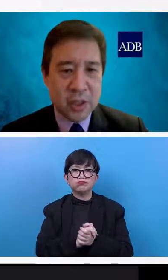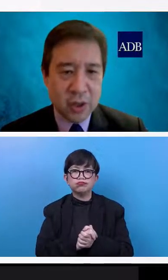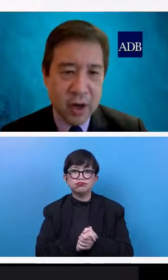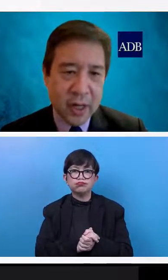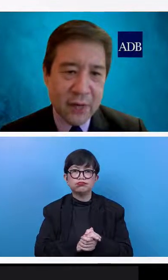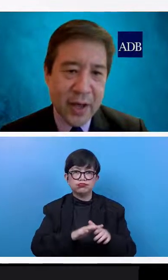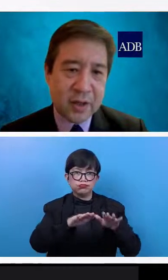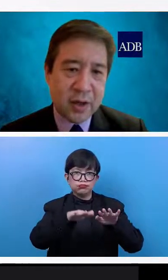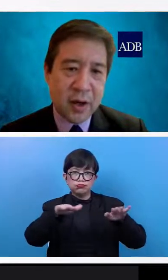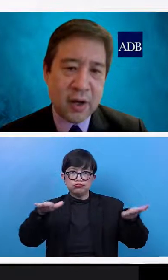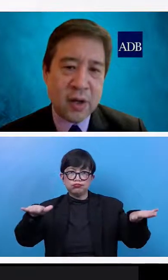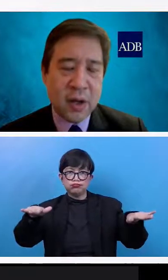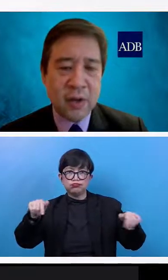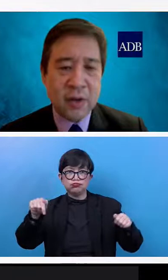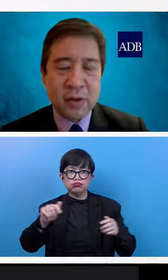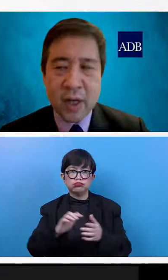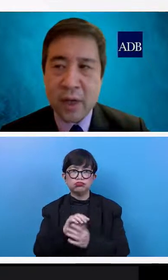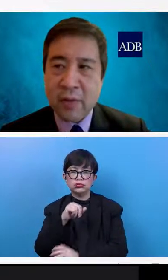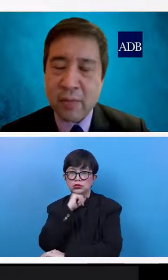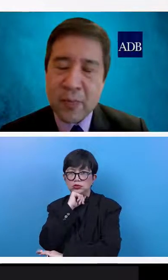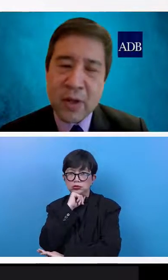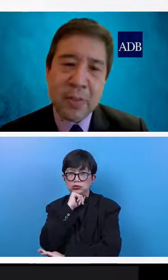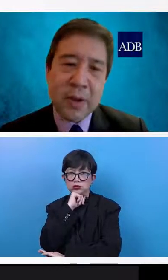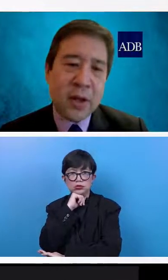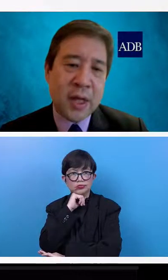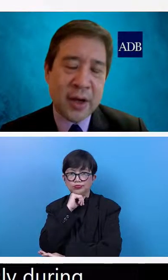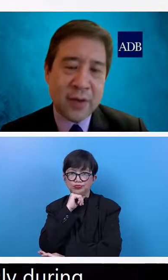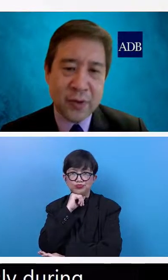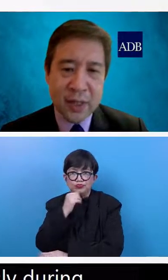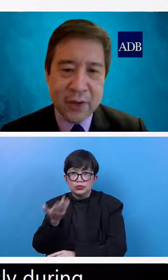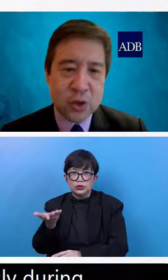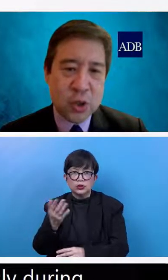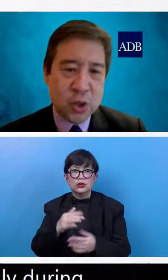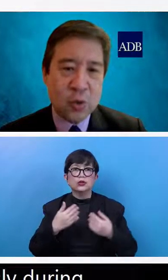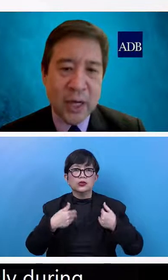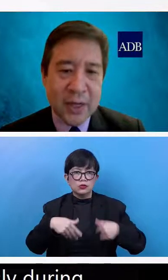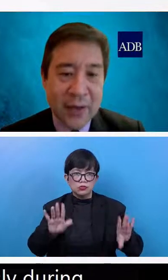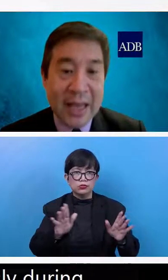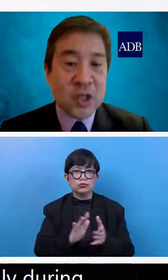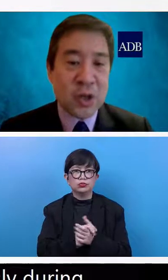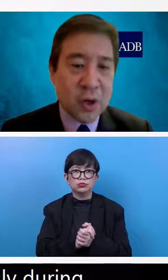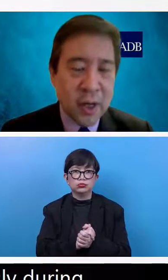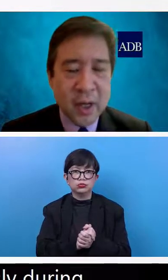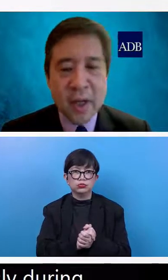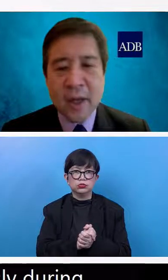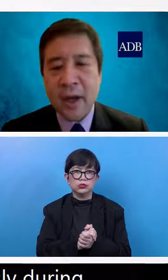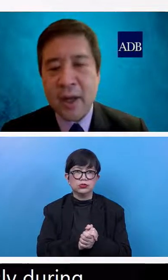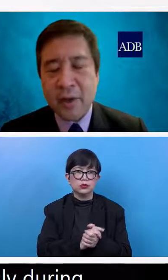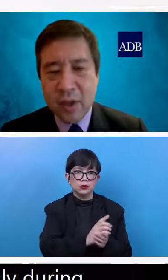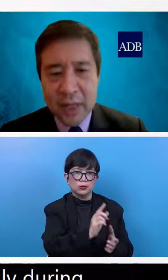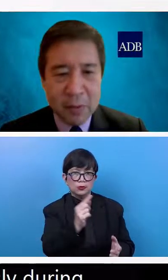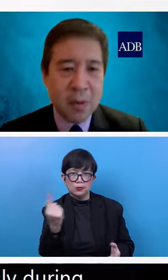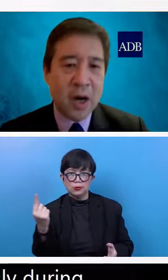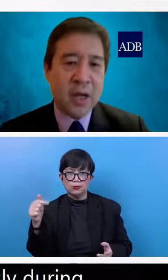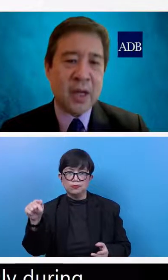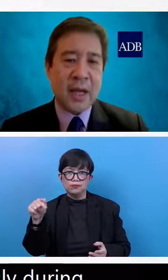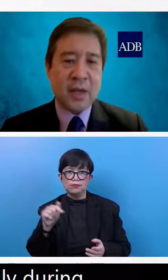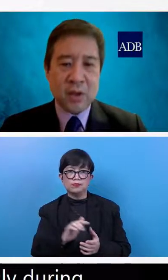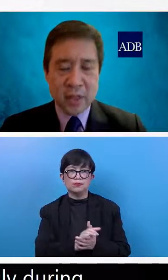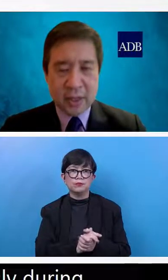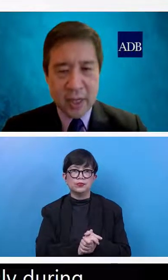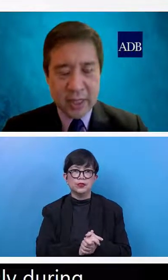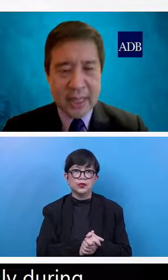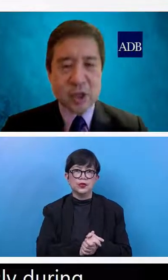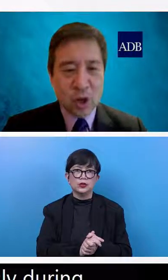long-term scarring effect on the ability of individuals to kind of enter the labor market